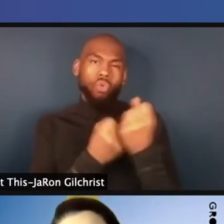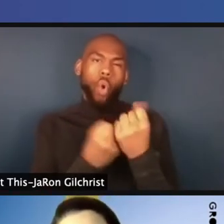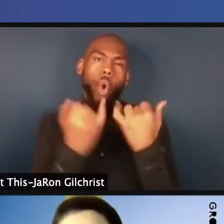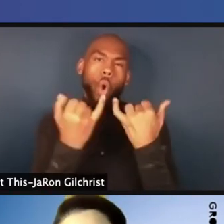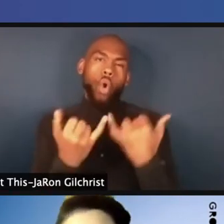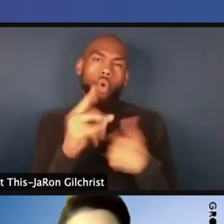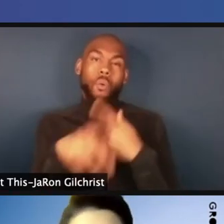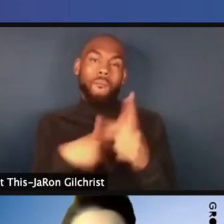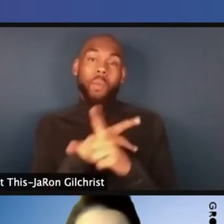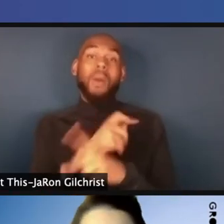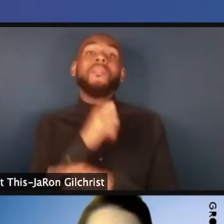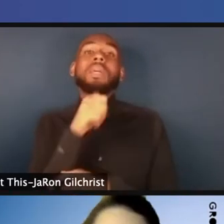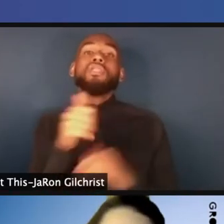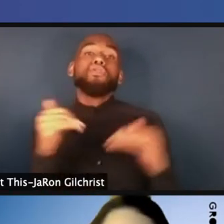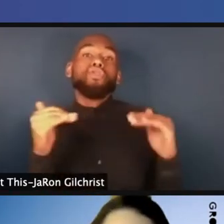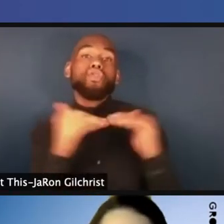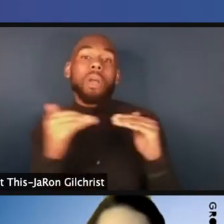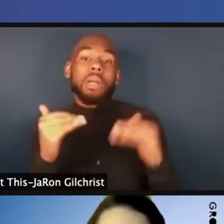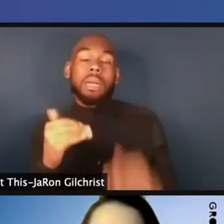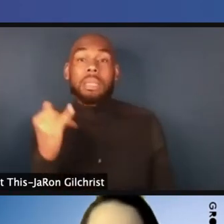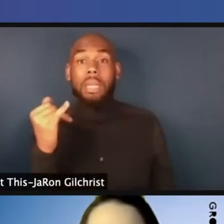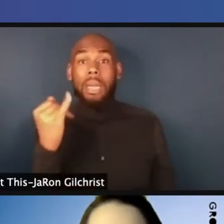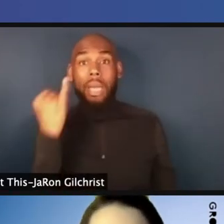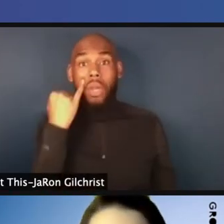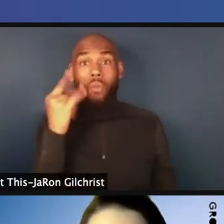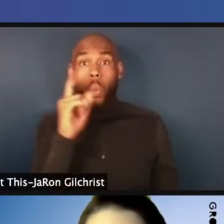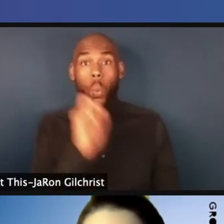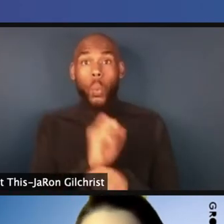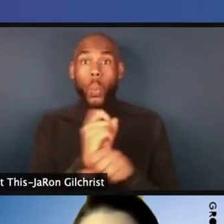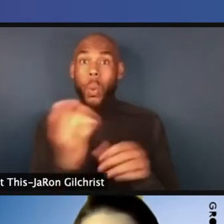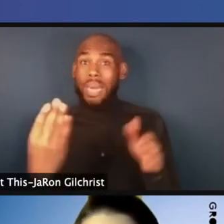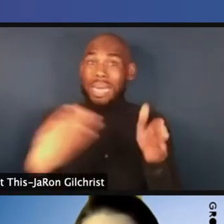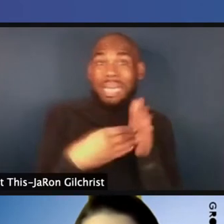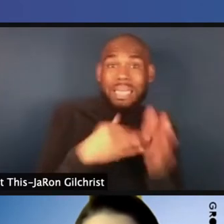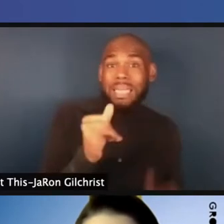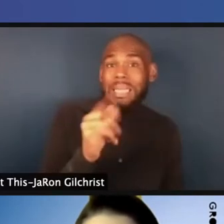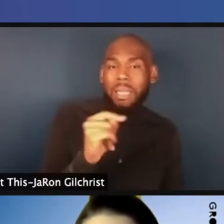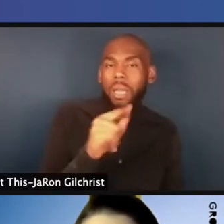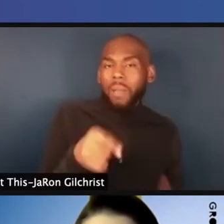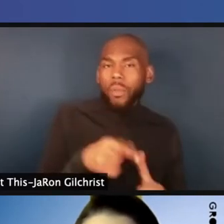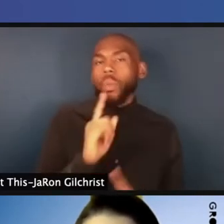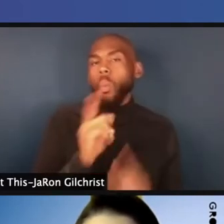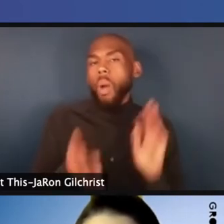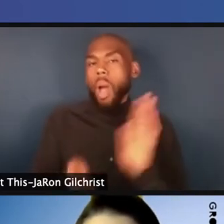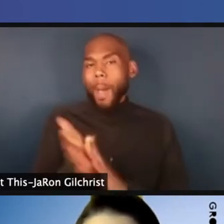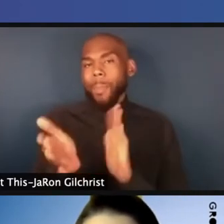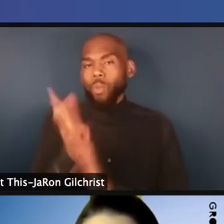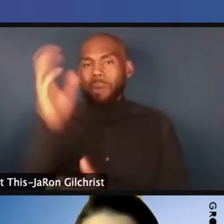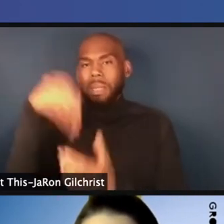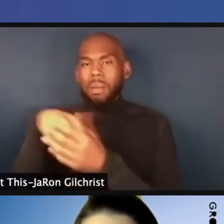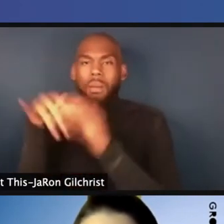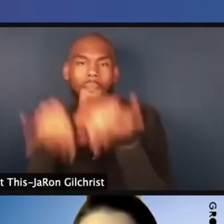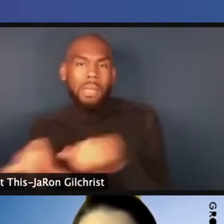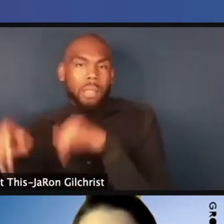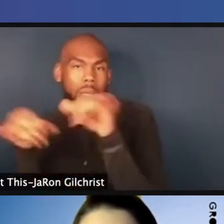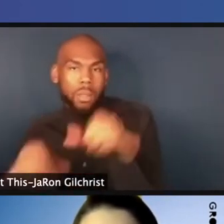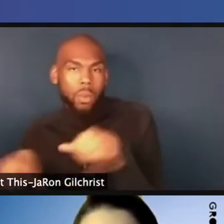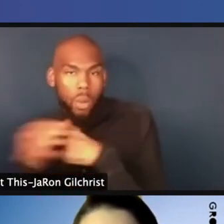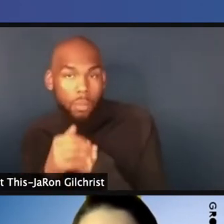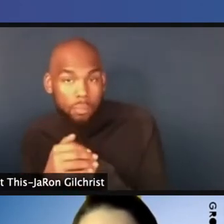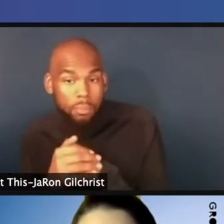injustice. So unless you're working counter to that, you're operating within the kind of the status quo. Mm. So, you know, one of the ways in